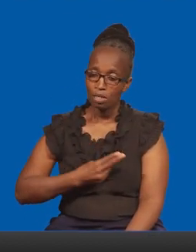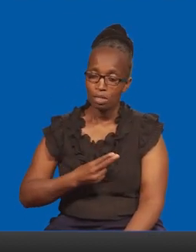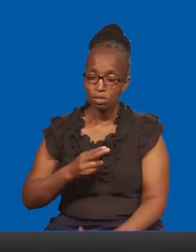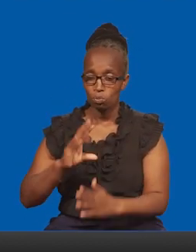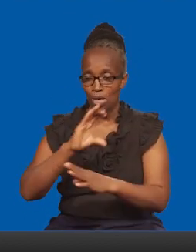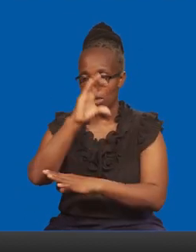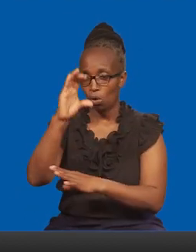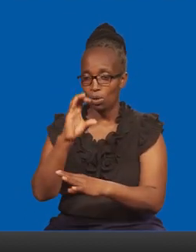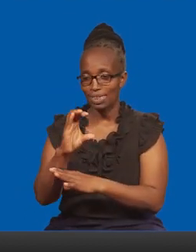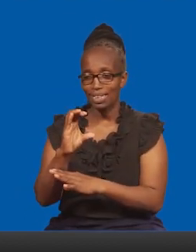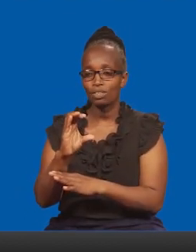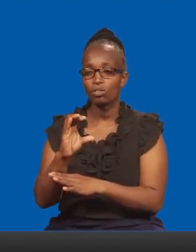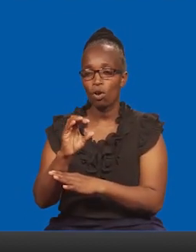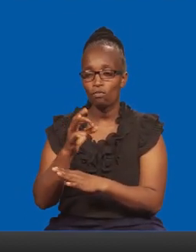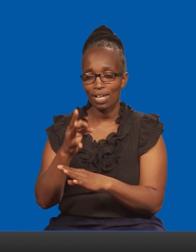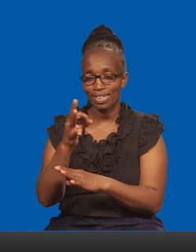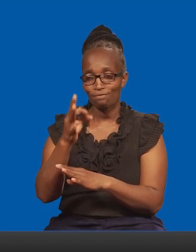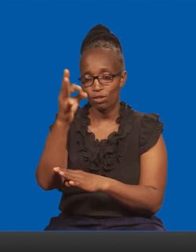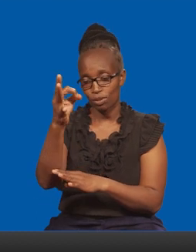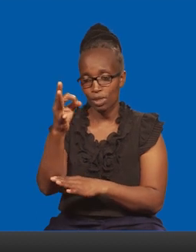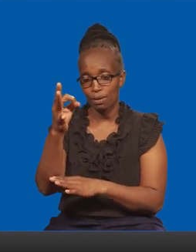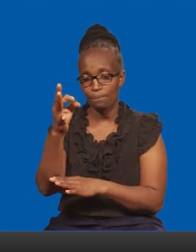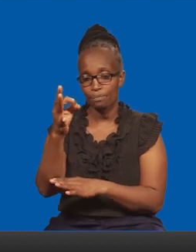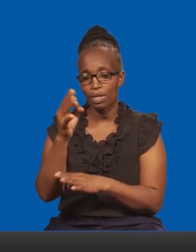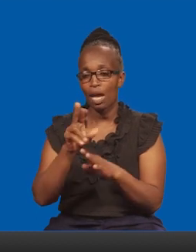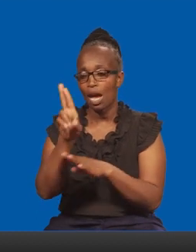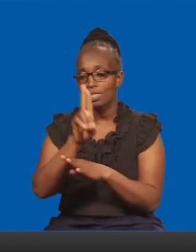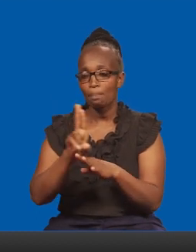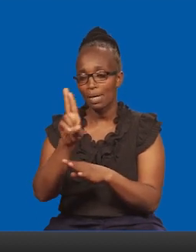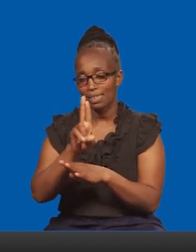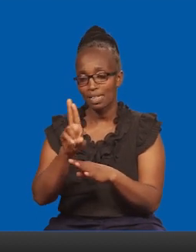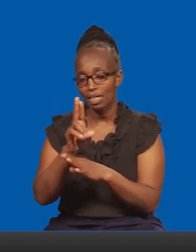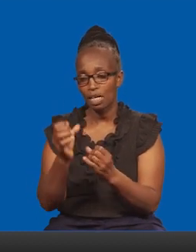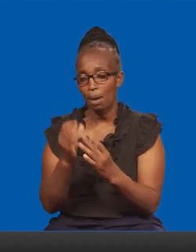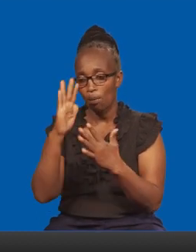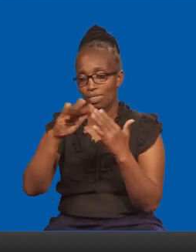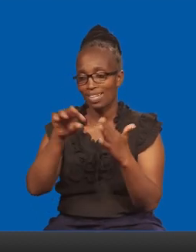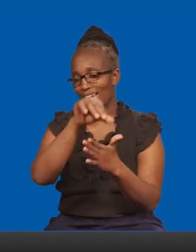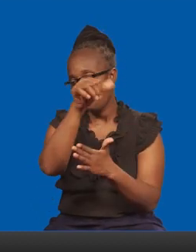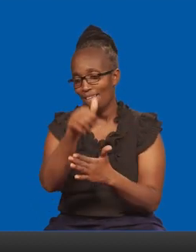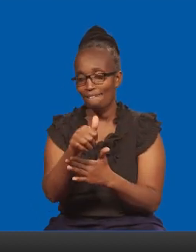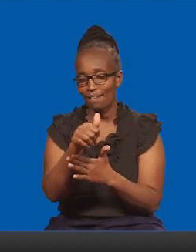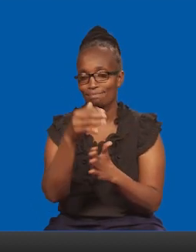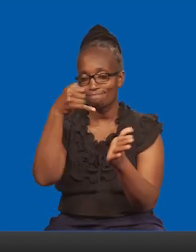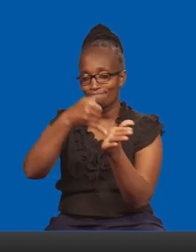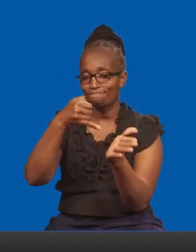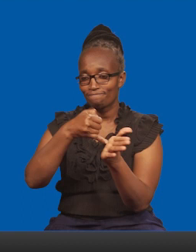are the continent of the future. We are spending more on debt service than any